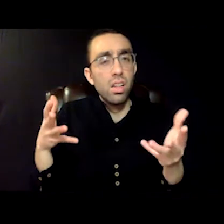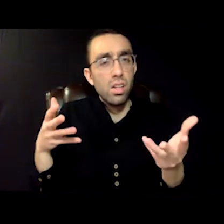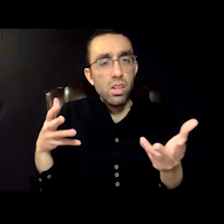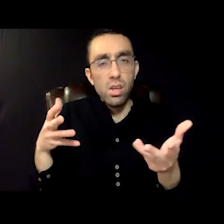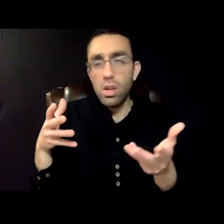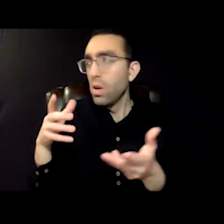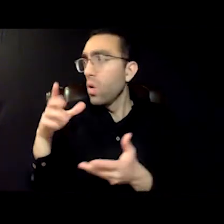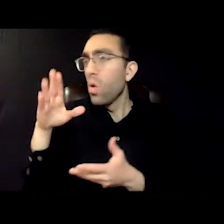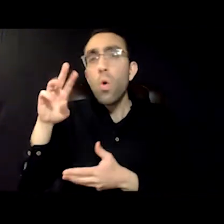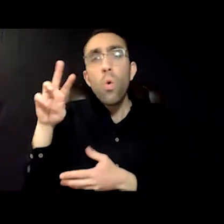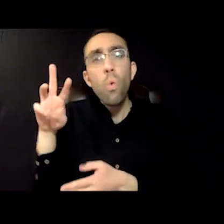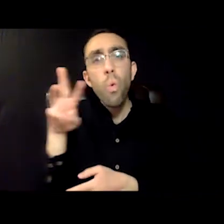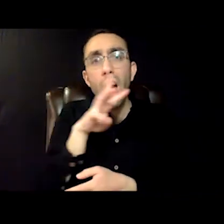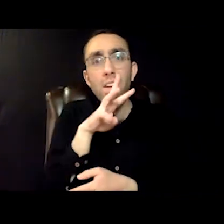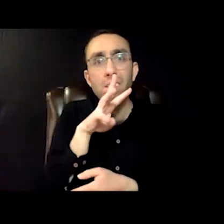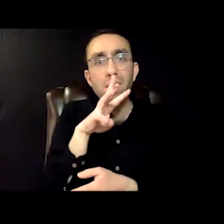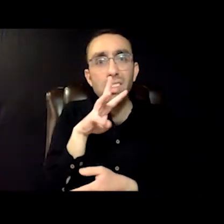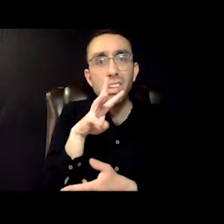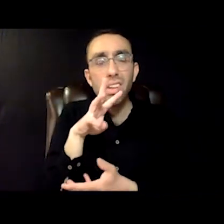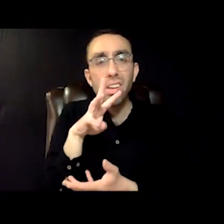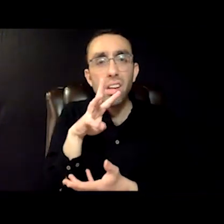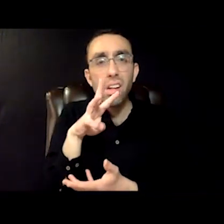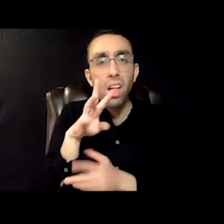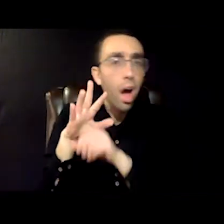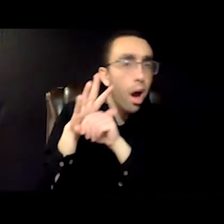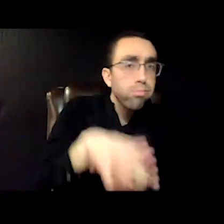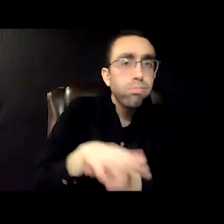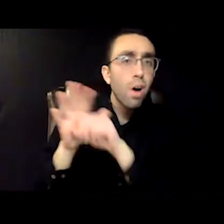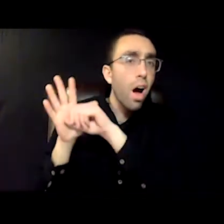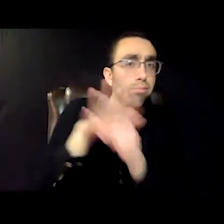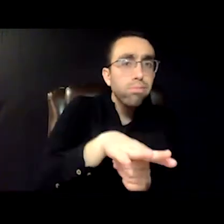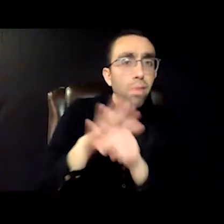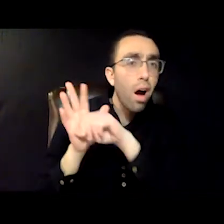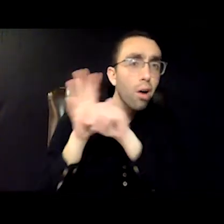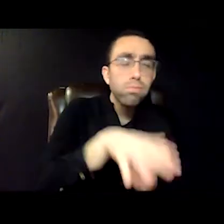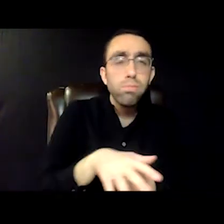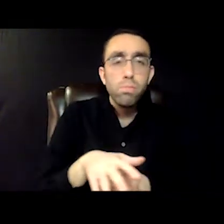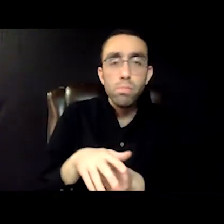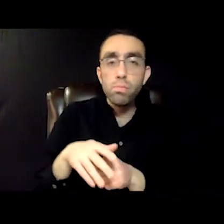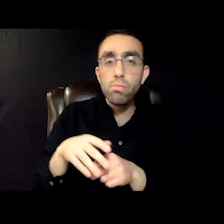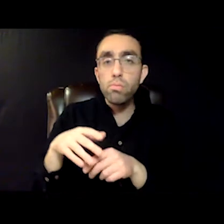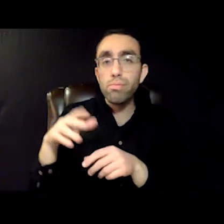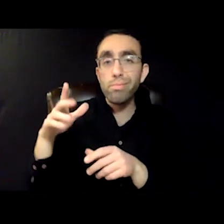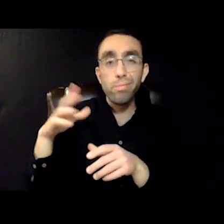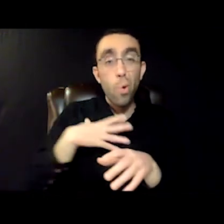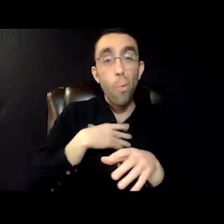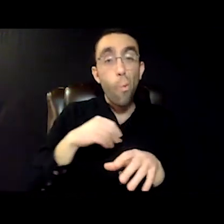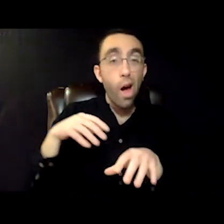by the industrial North, by the colonizers,